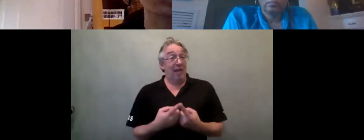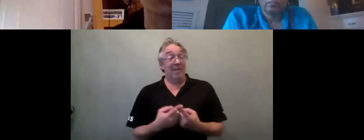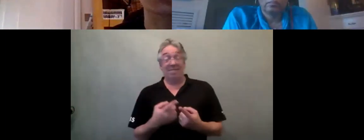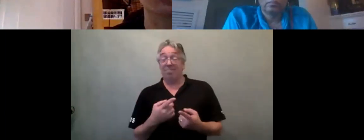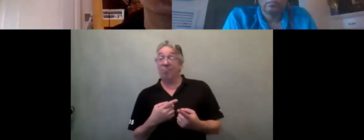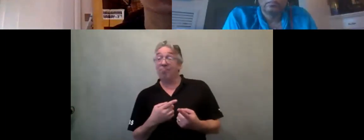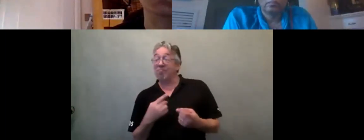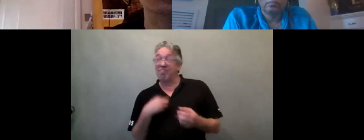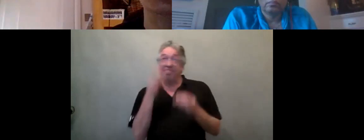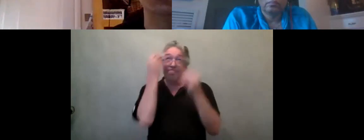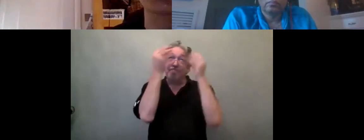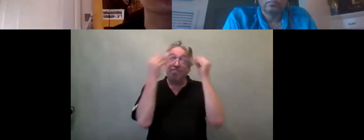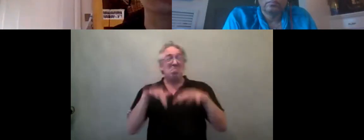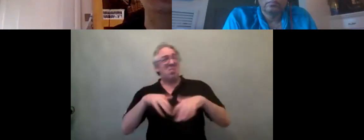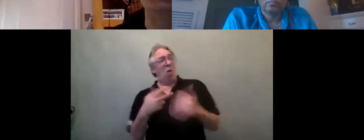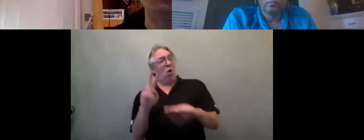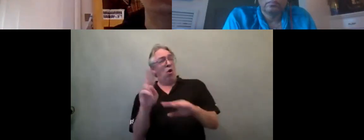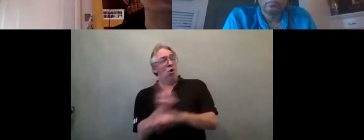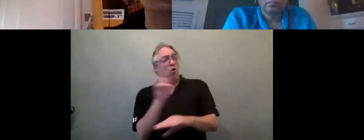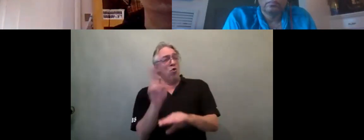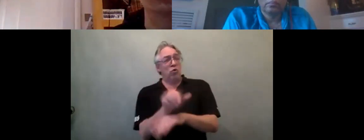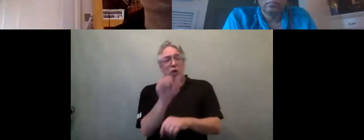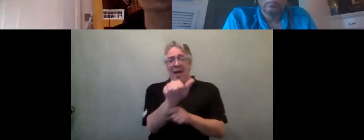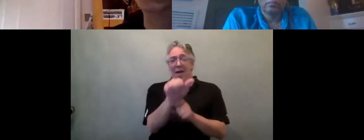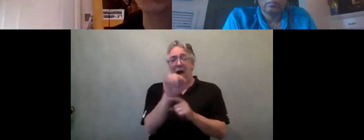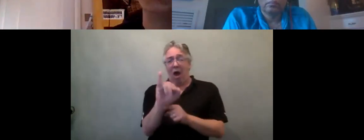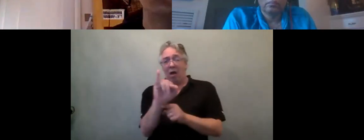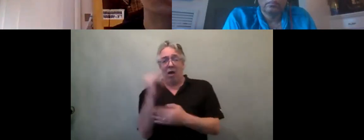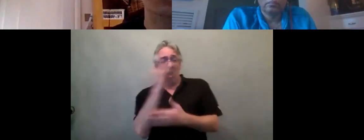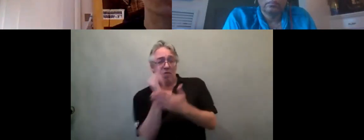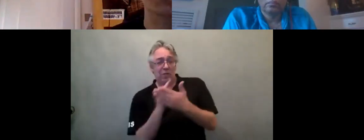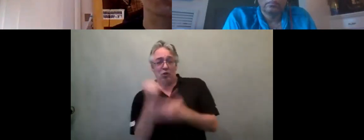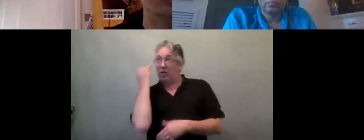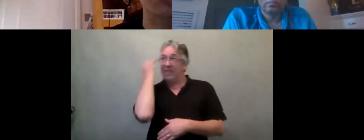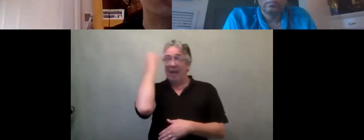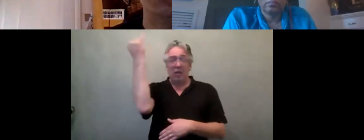matching people to technology. All of these things are doable, but there is this